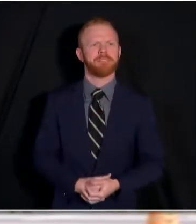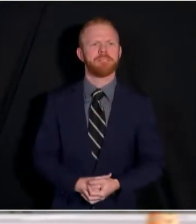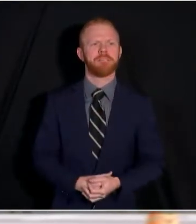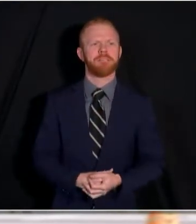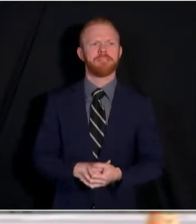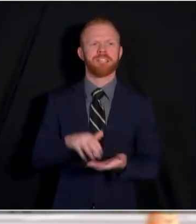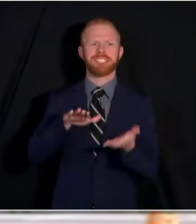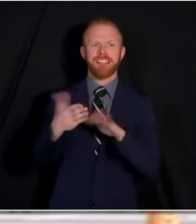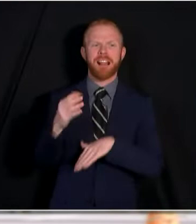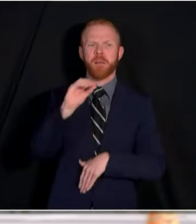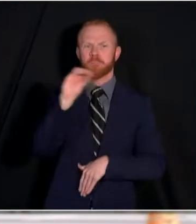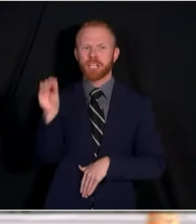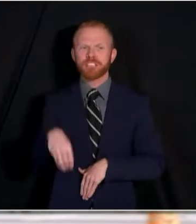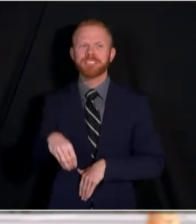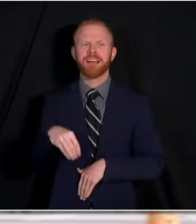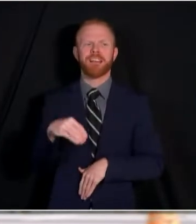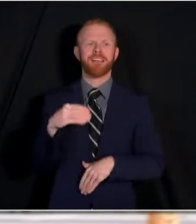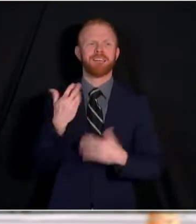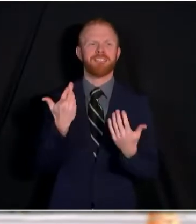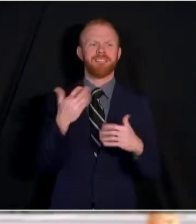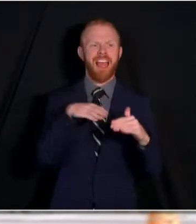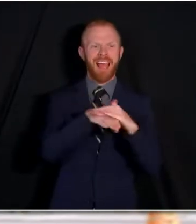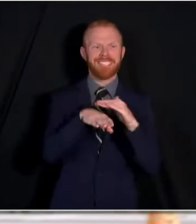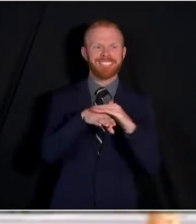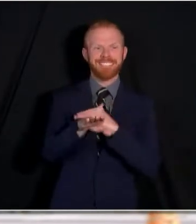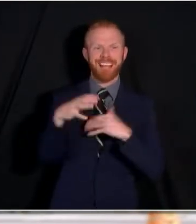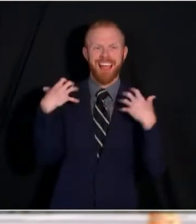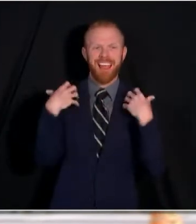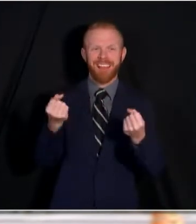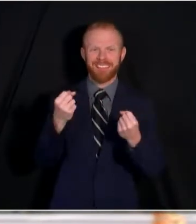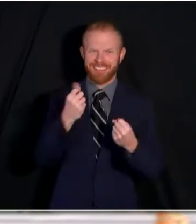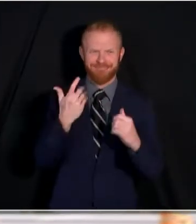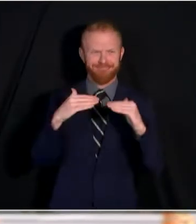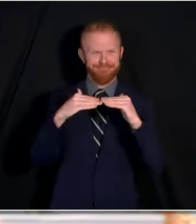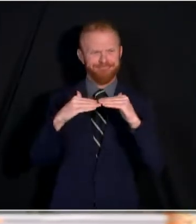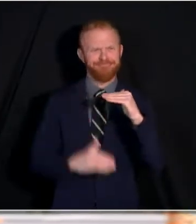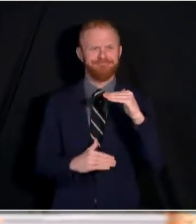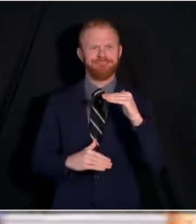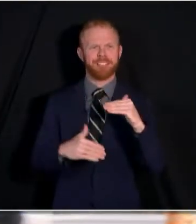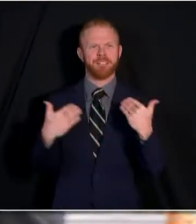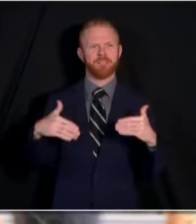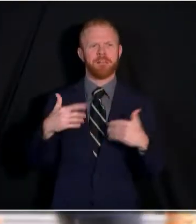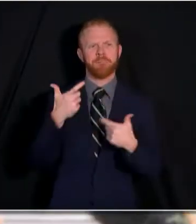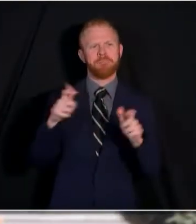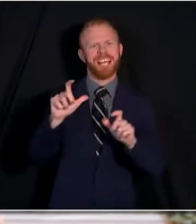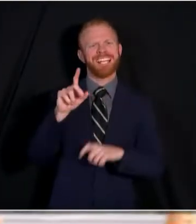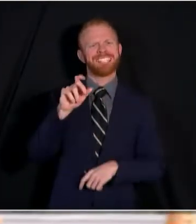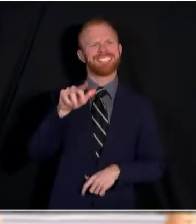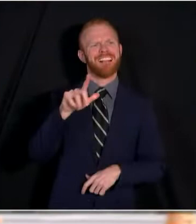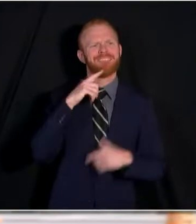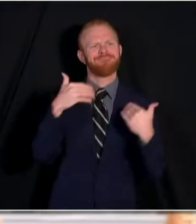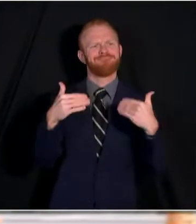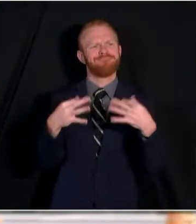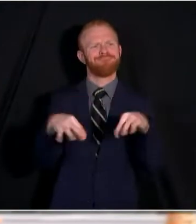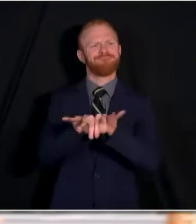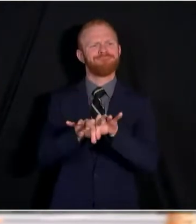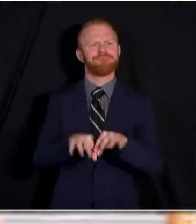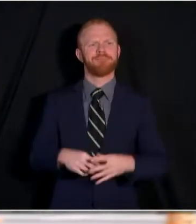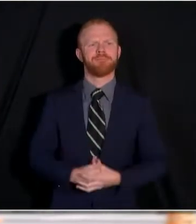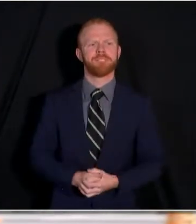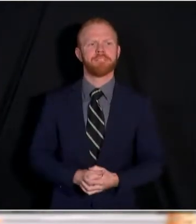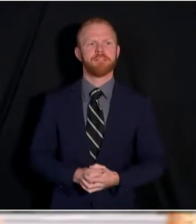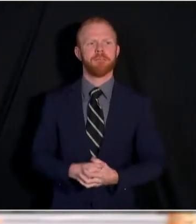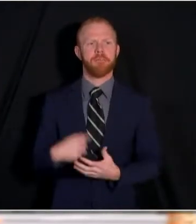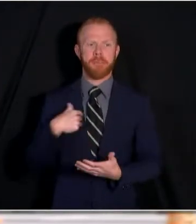to health care. This is a big deal. And as somebody who's been fighting